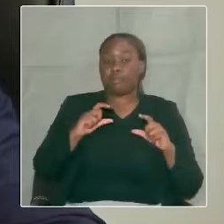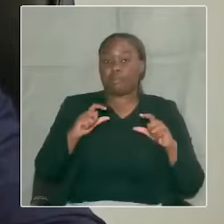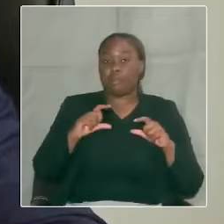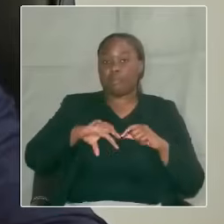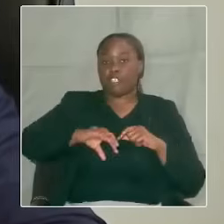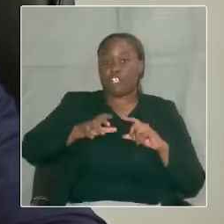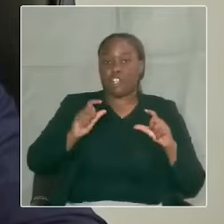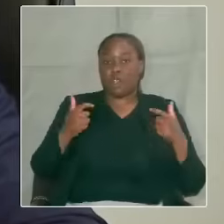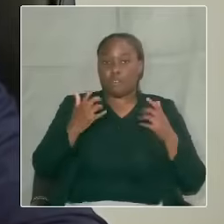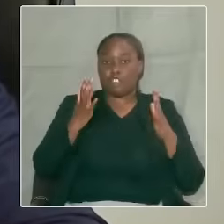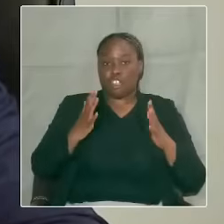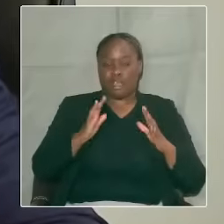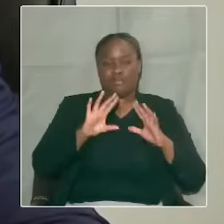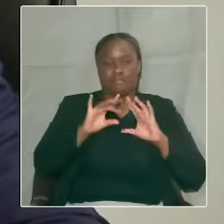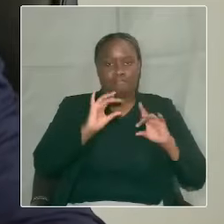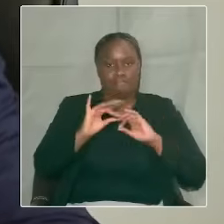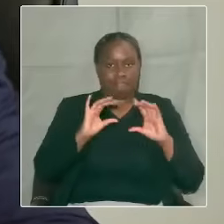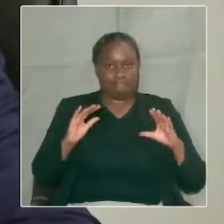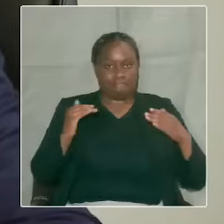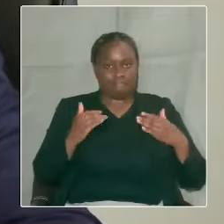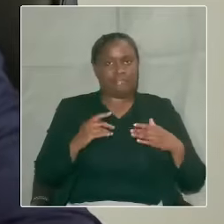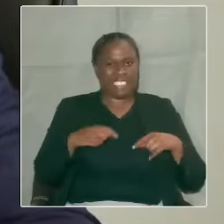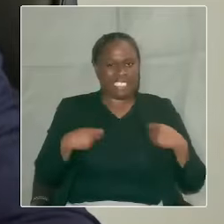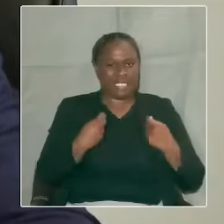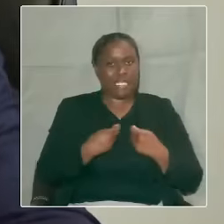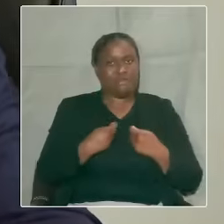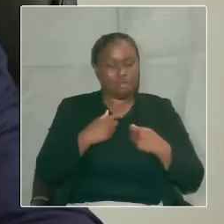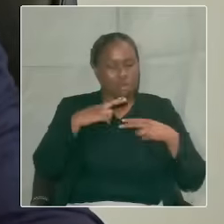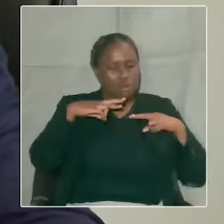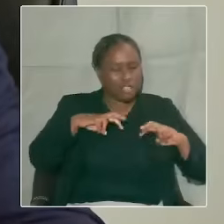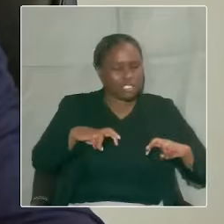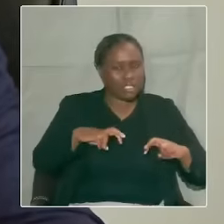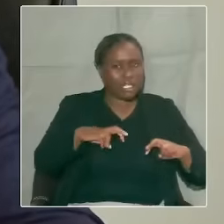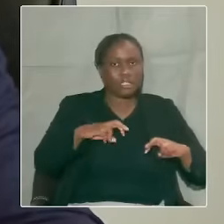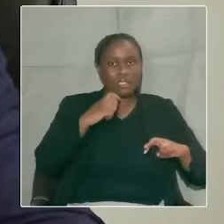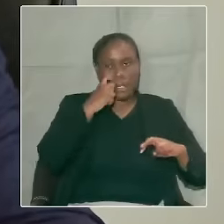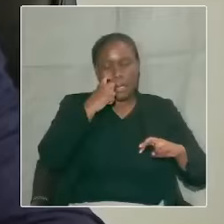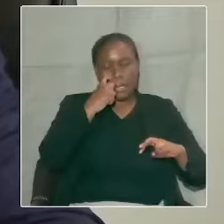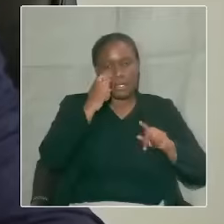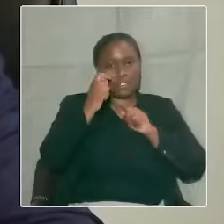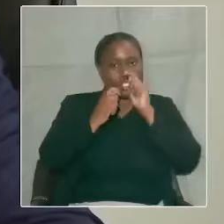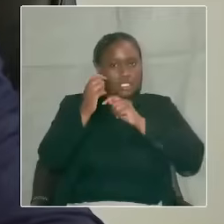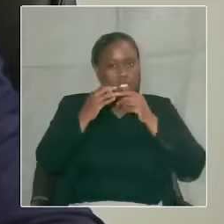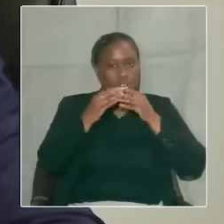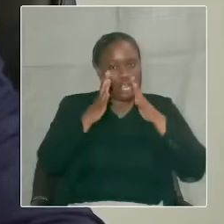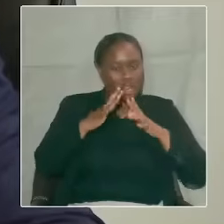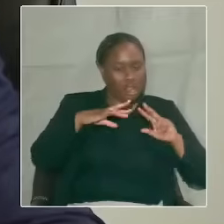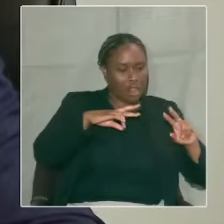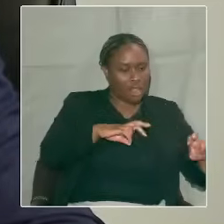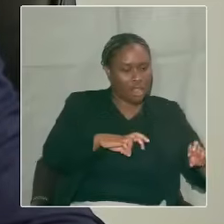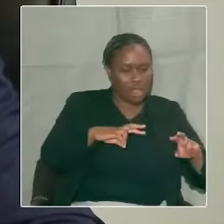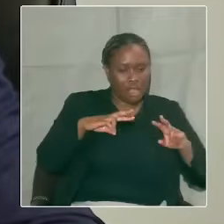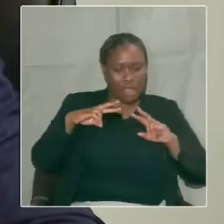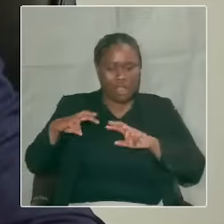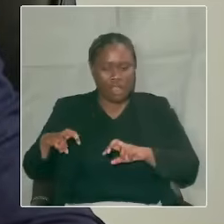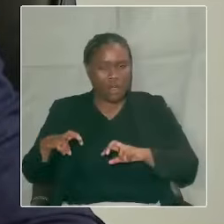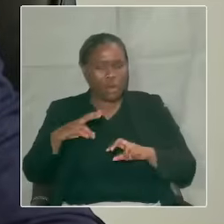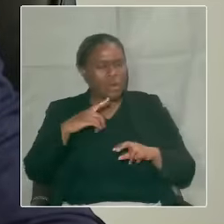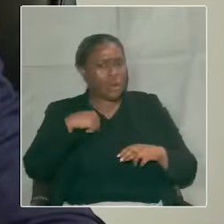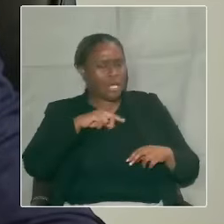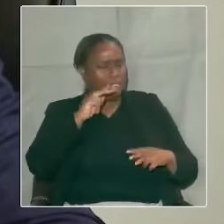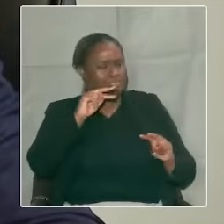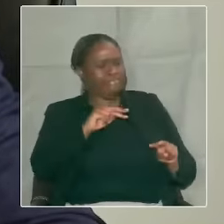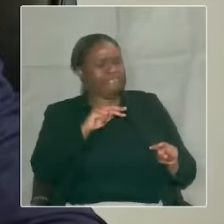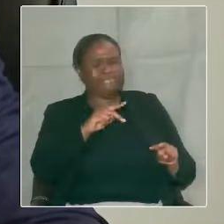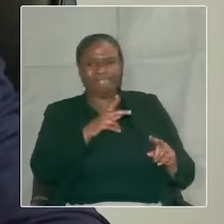team to do investigation, but as we have seen there is no progress,